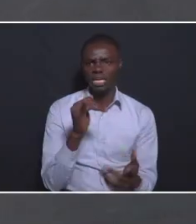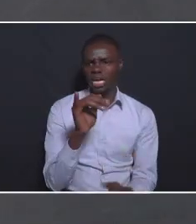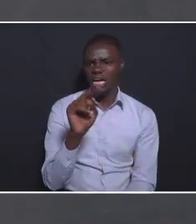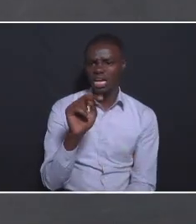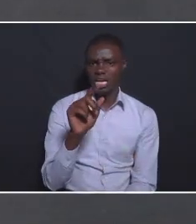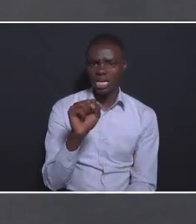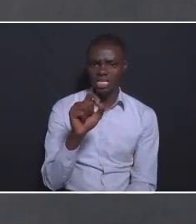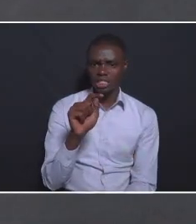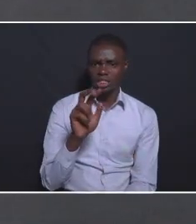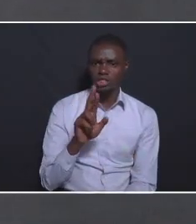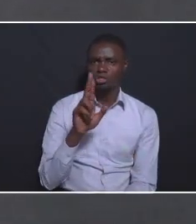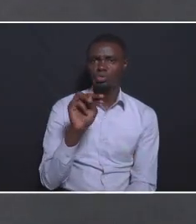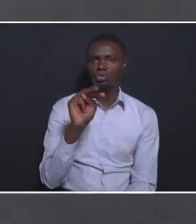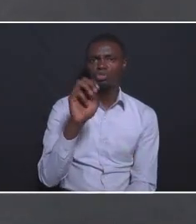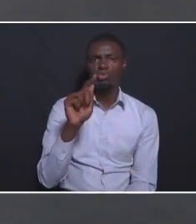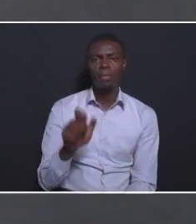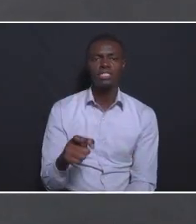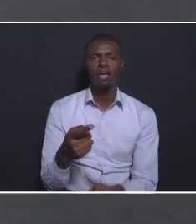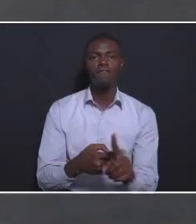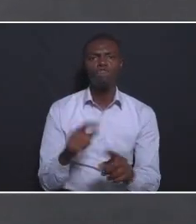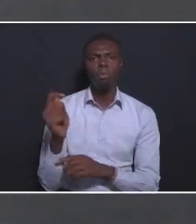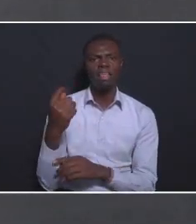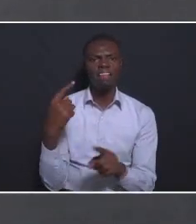Does any of you know? In Kenya here,